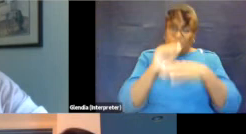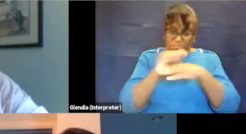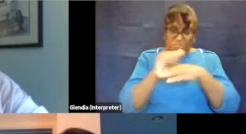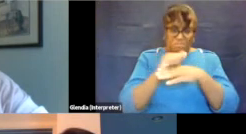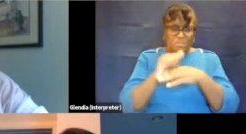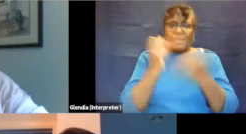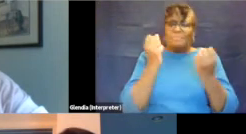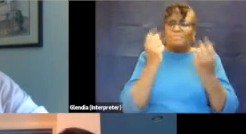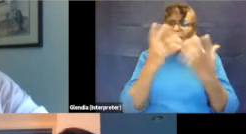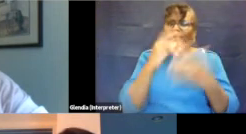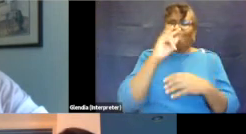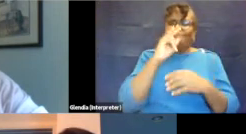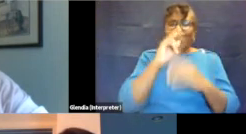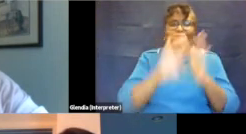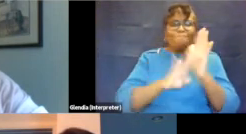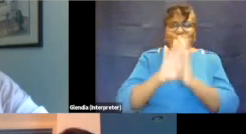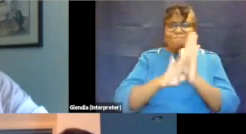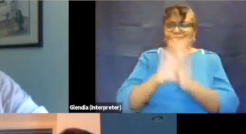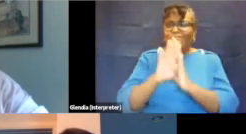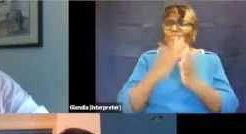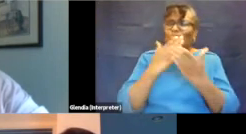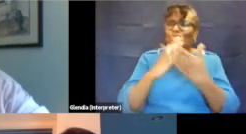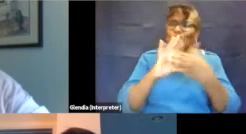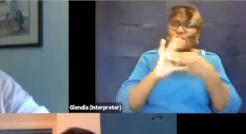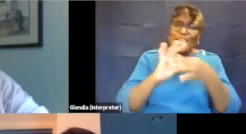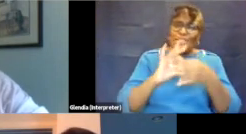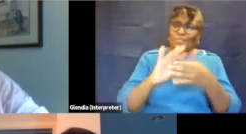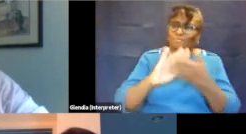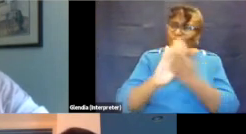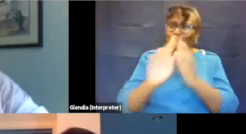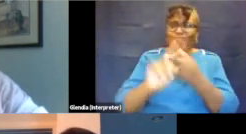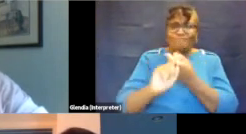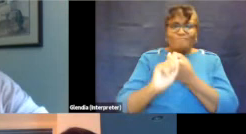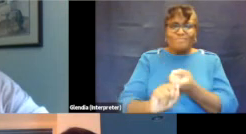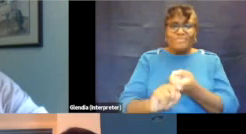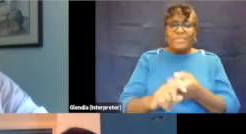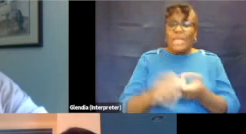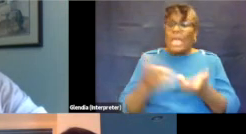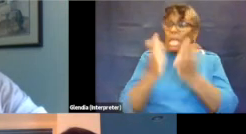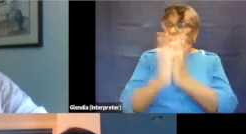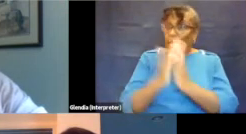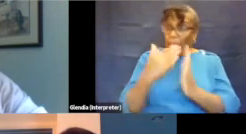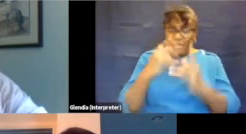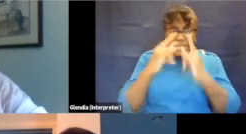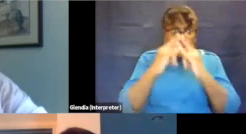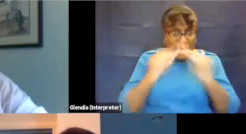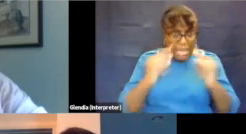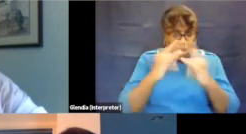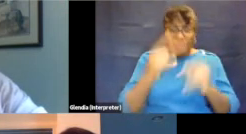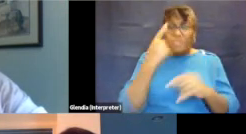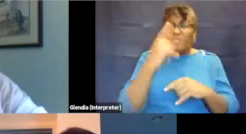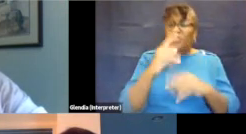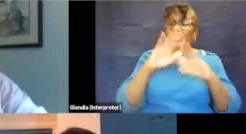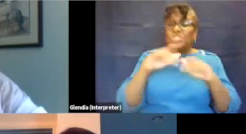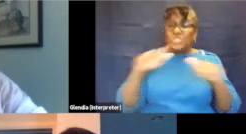some wonderful relationships and friendships along that. Ask if there's any camps for children with hearing loss. Here in South Carolina, we have